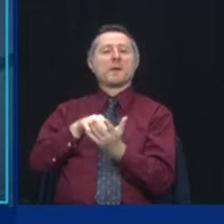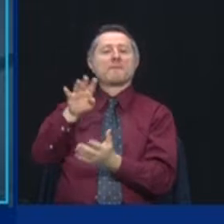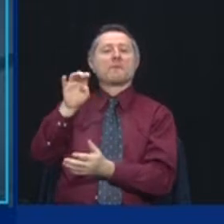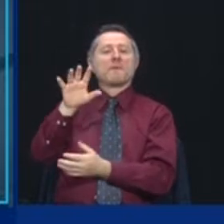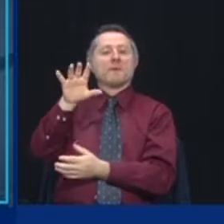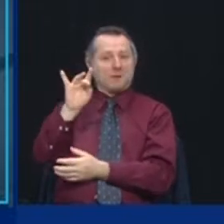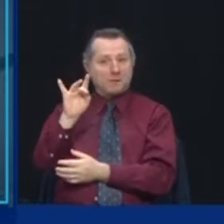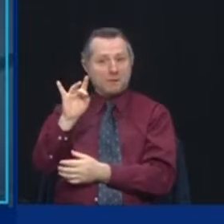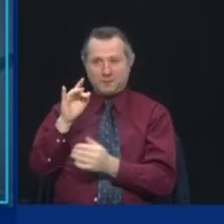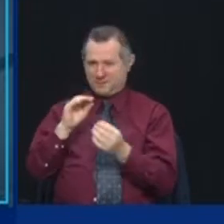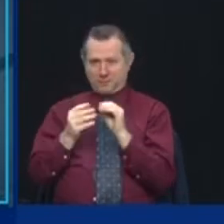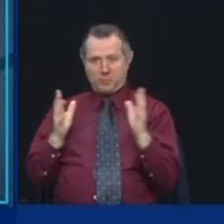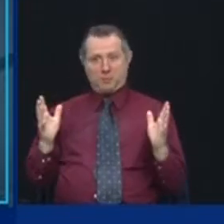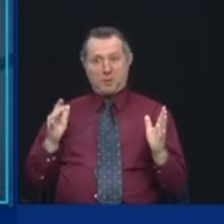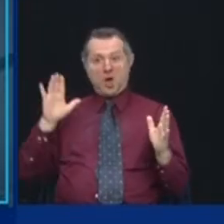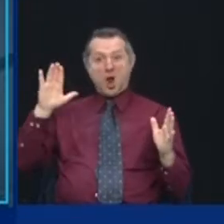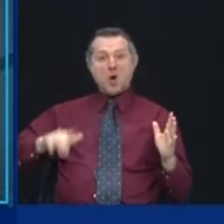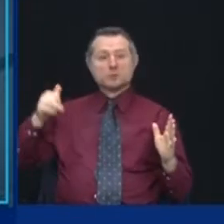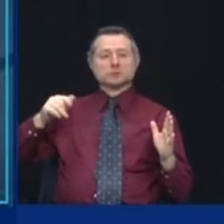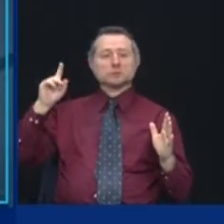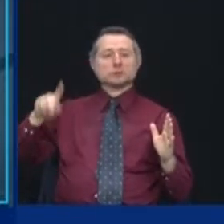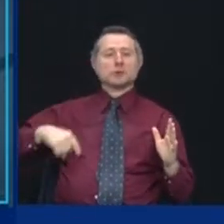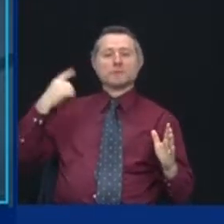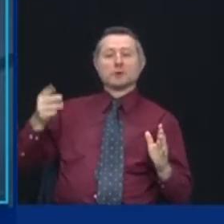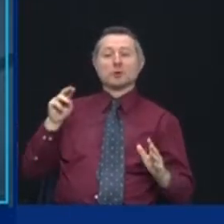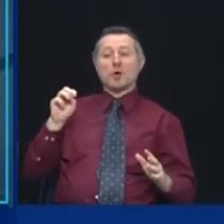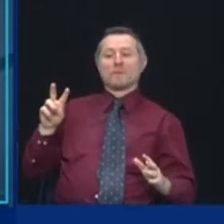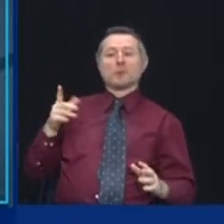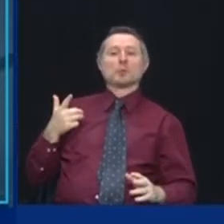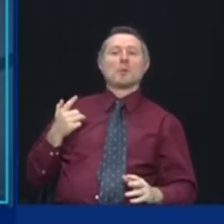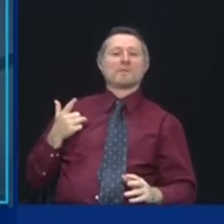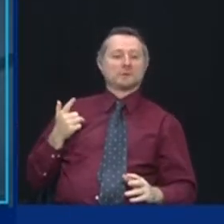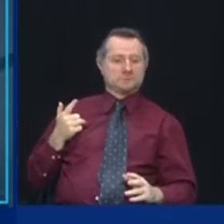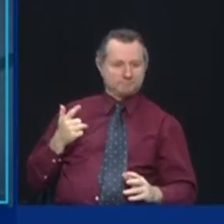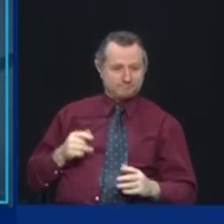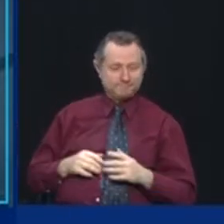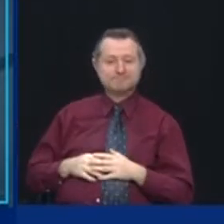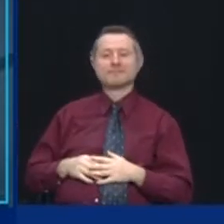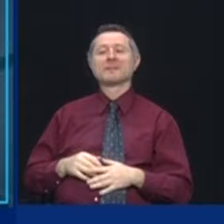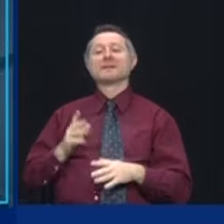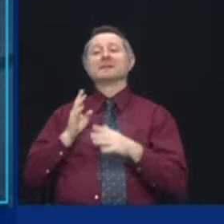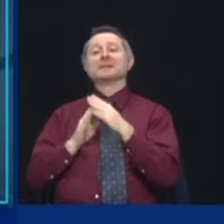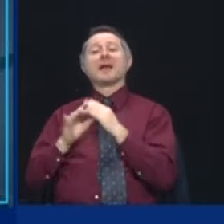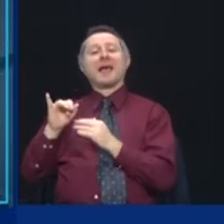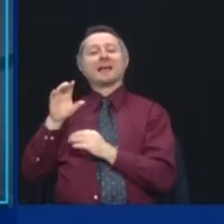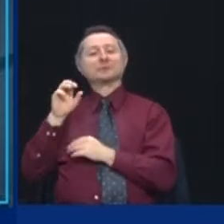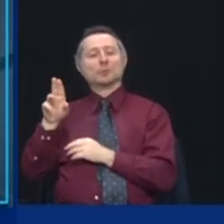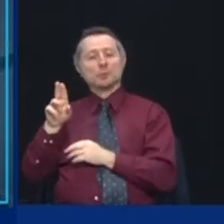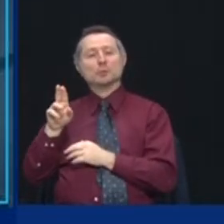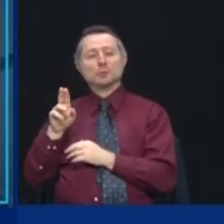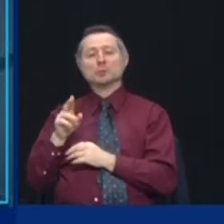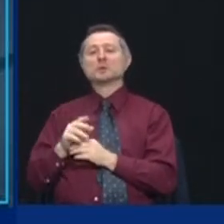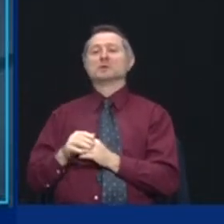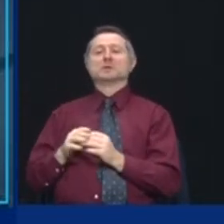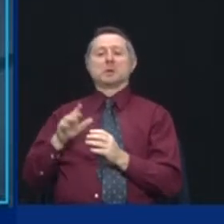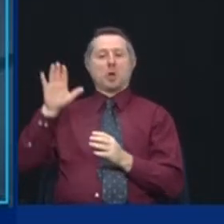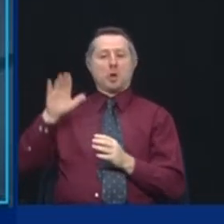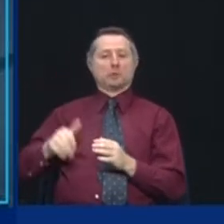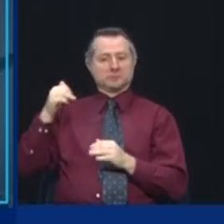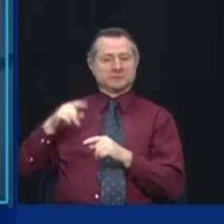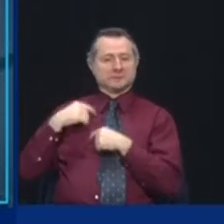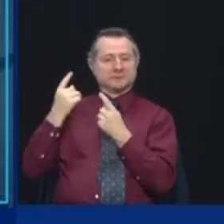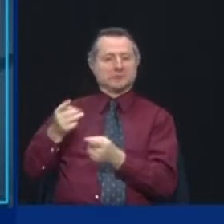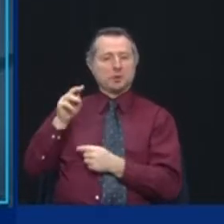is lowest since November 21. People in ICU, lowest since November 24th.